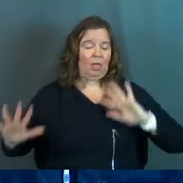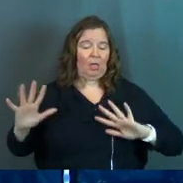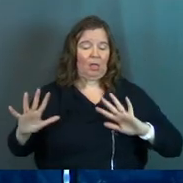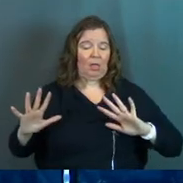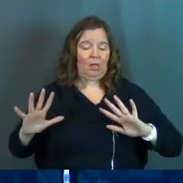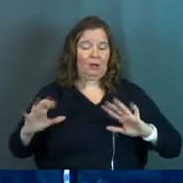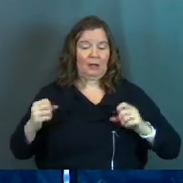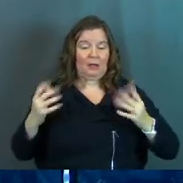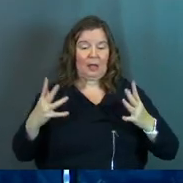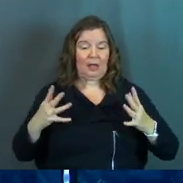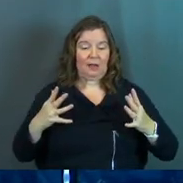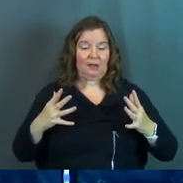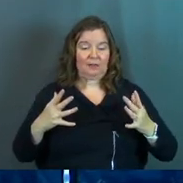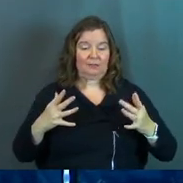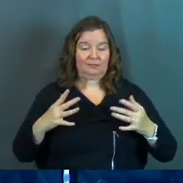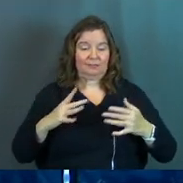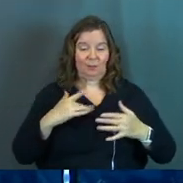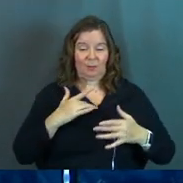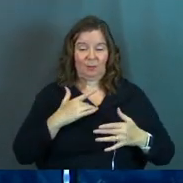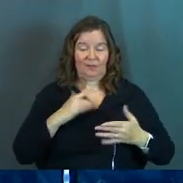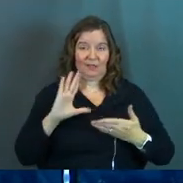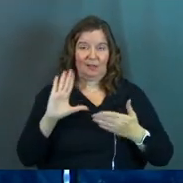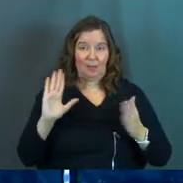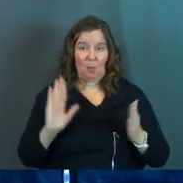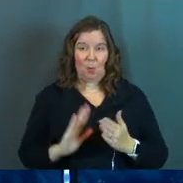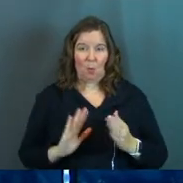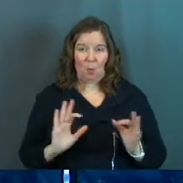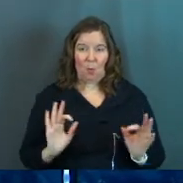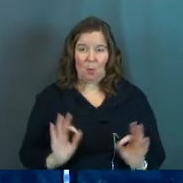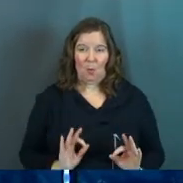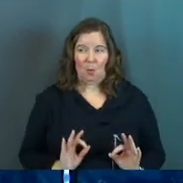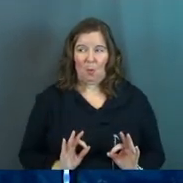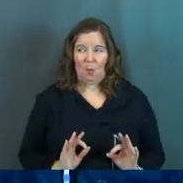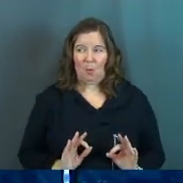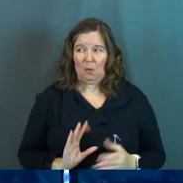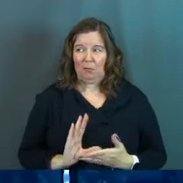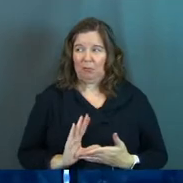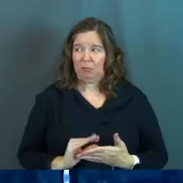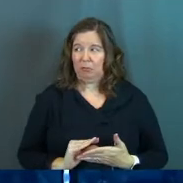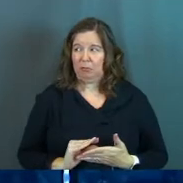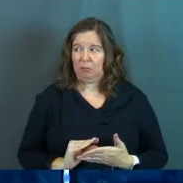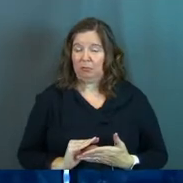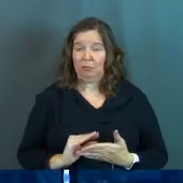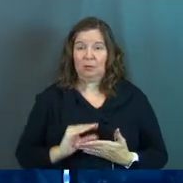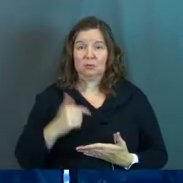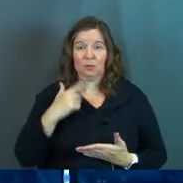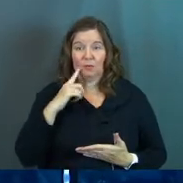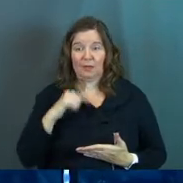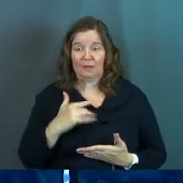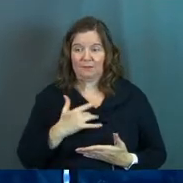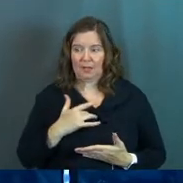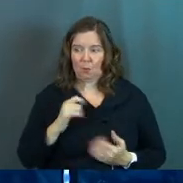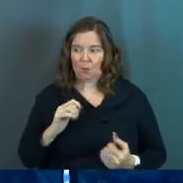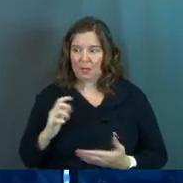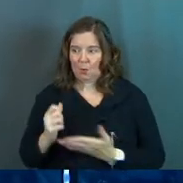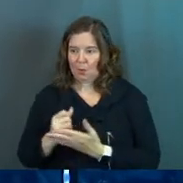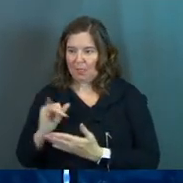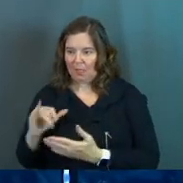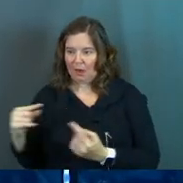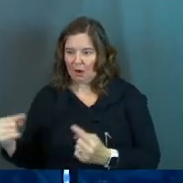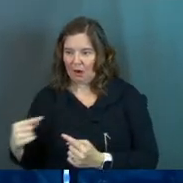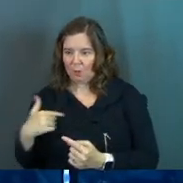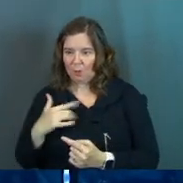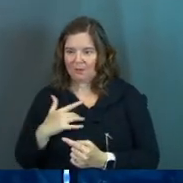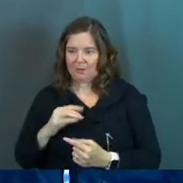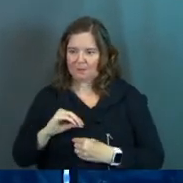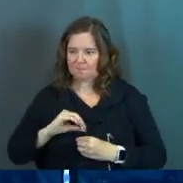And there's a whole lot of our context where we feel really small. And so if we come into this one space where we feel like we can win the arguments,